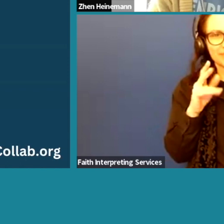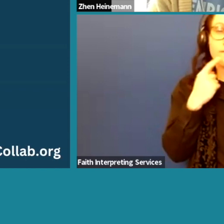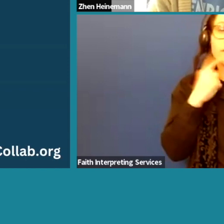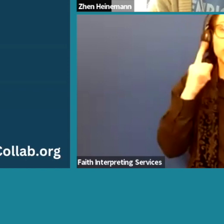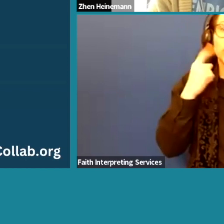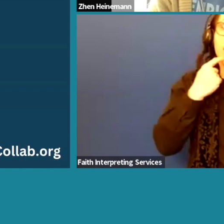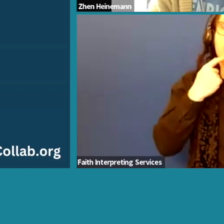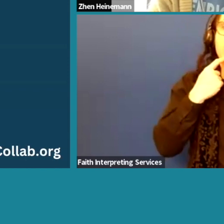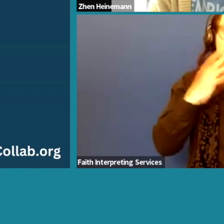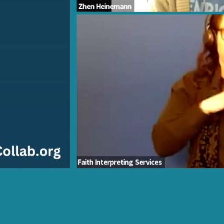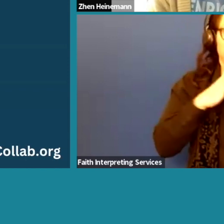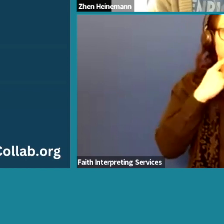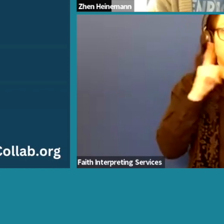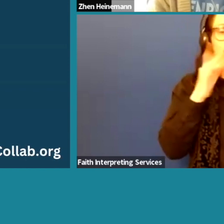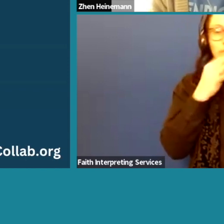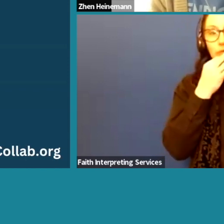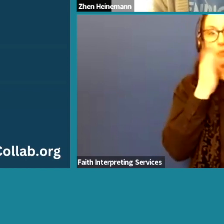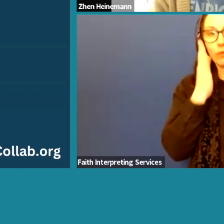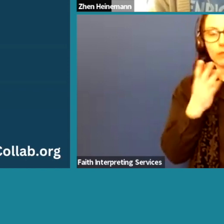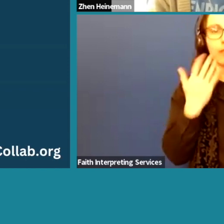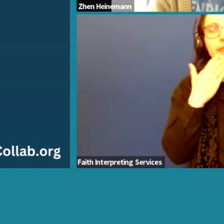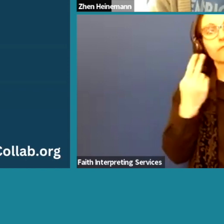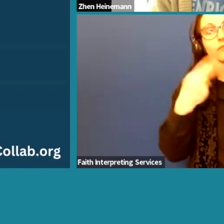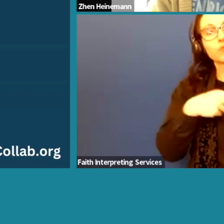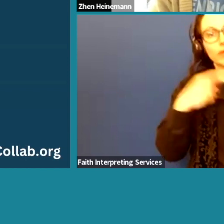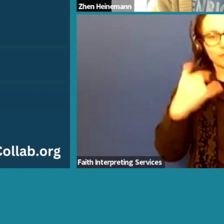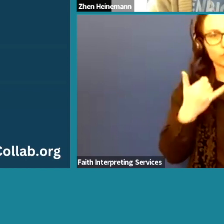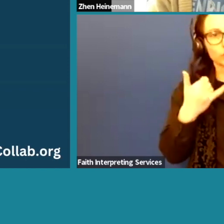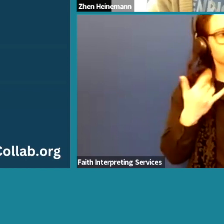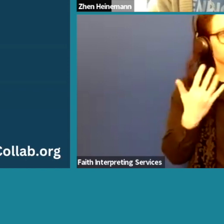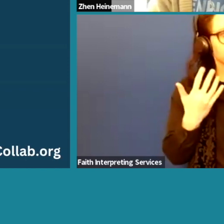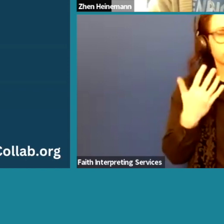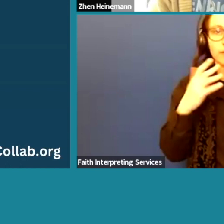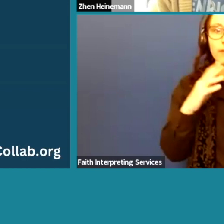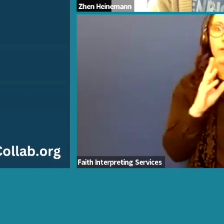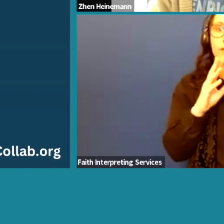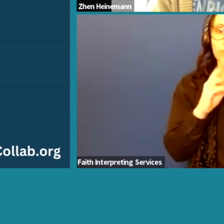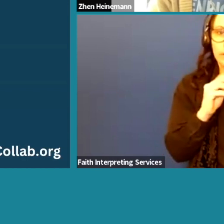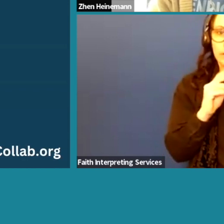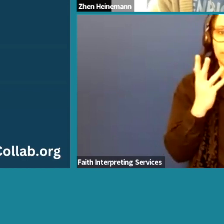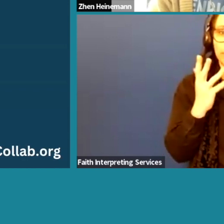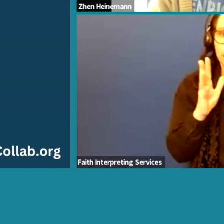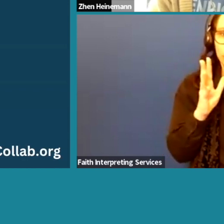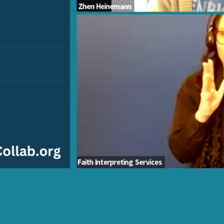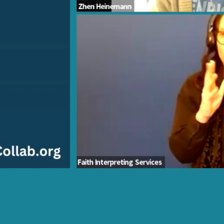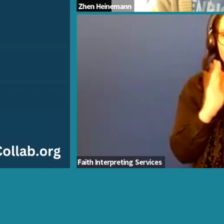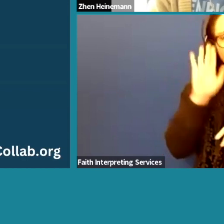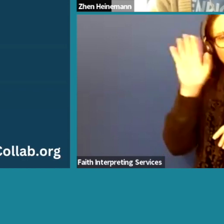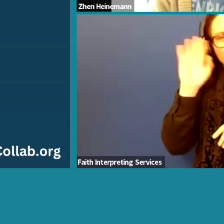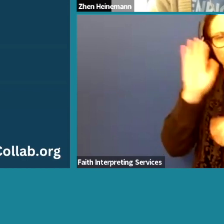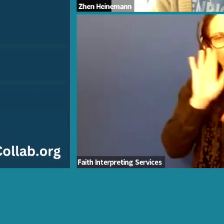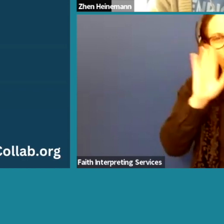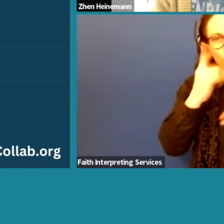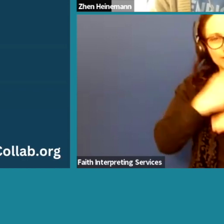soon. Thanks for joining us. At this time, the session has concluded. Please exit the webinar. Have a great rest of your day, and thank you